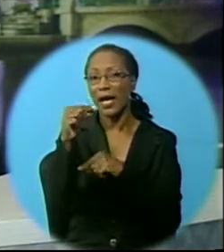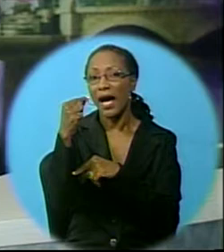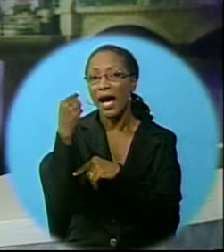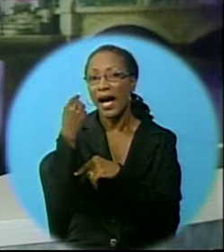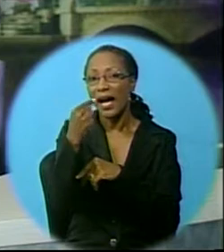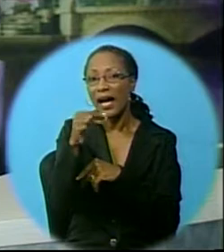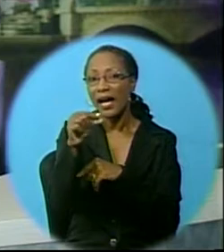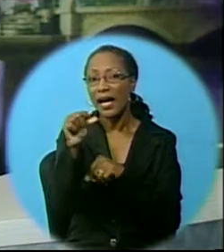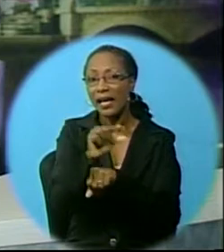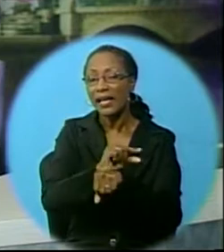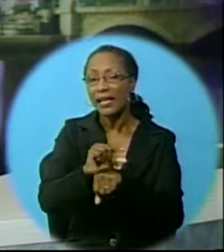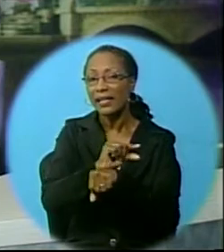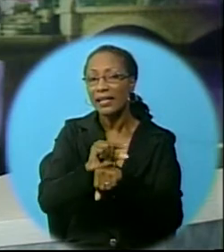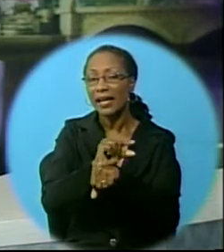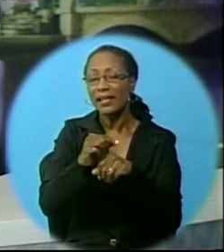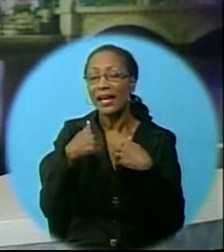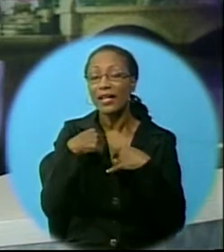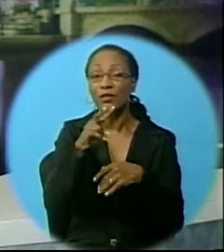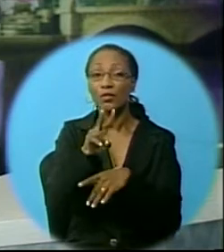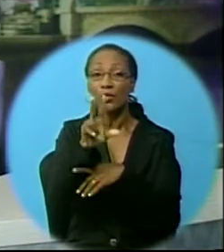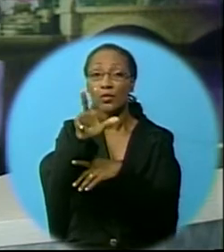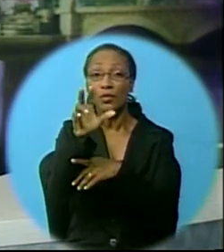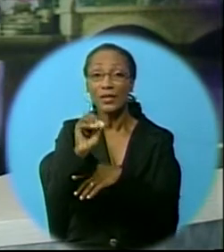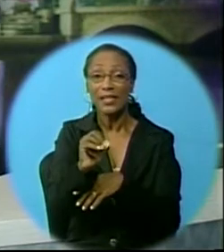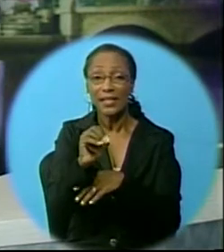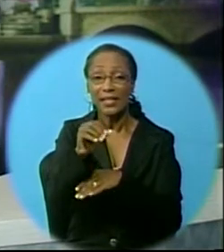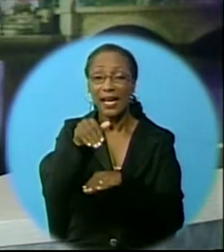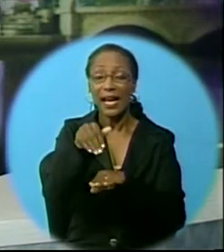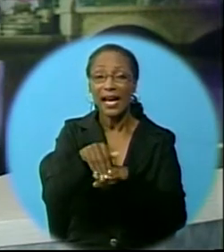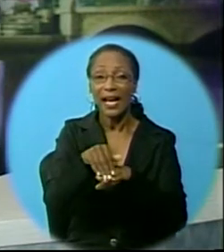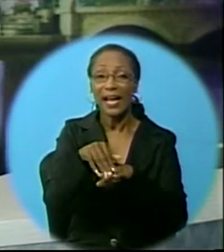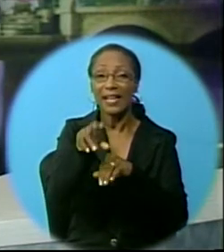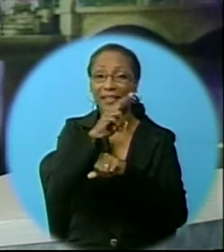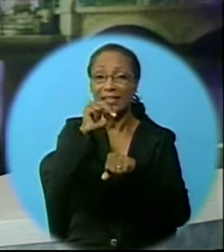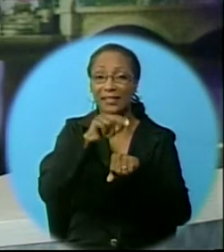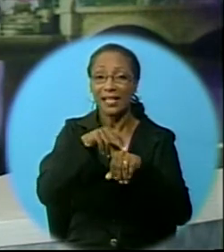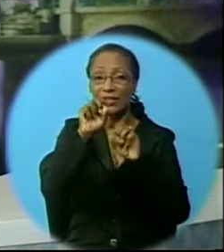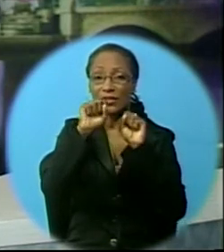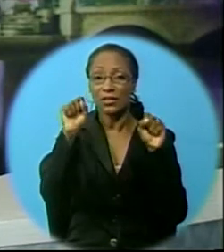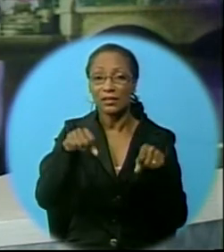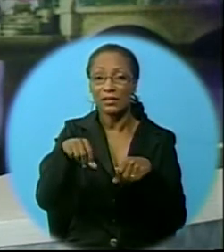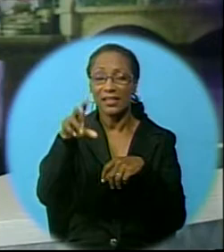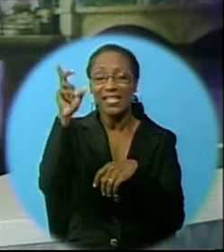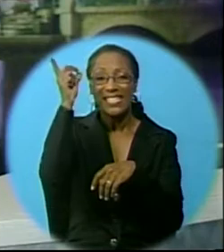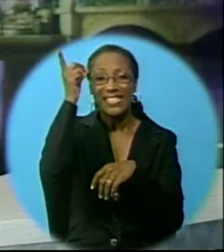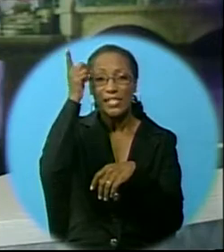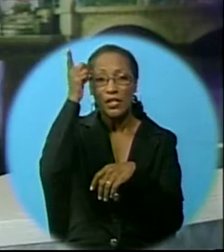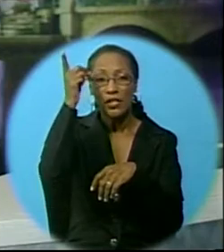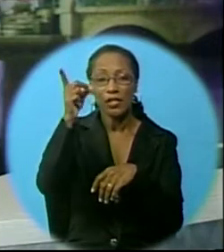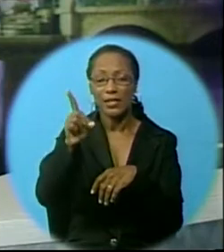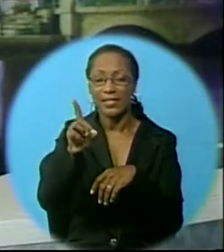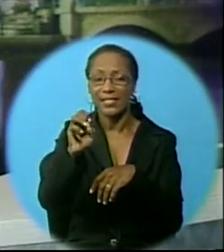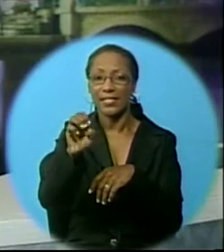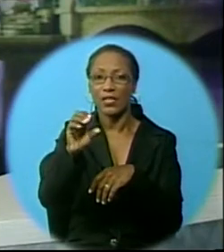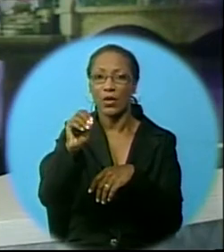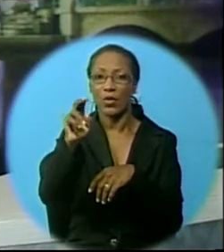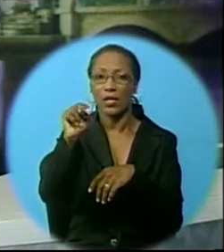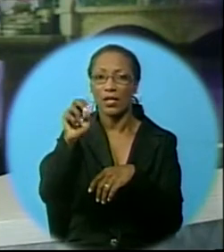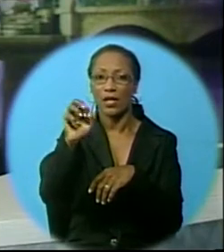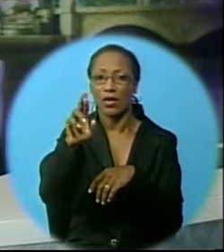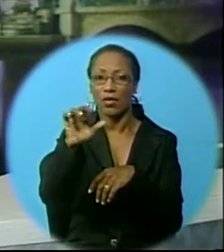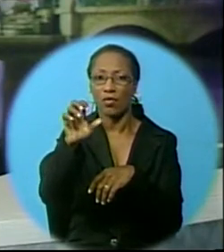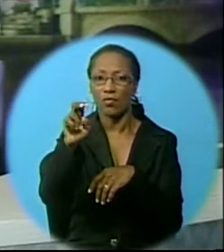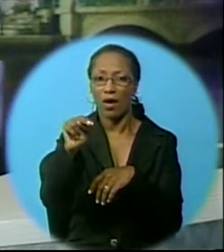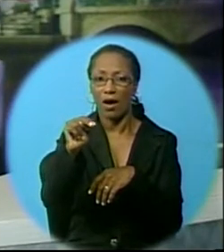5 against the Leeward Islands at the Guyana National Stadium. Narsing Dionarine is unbeaten on 73, and over at Sabina Park in Jamaica,